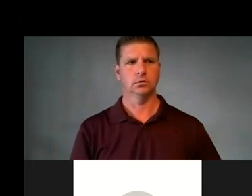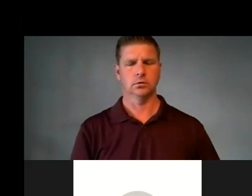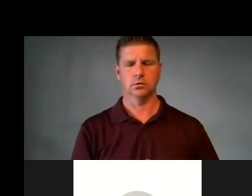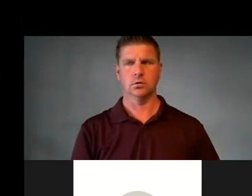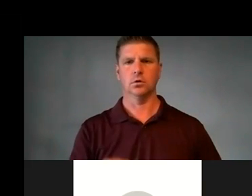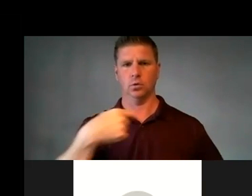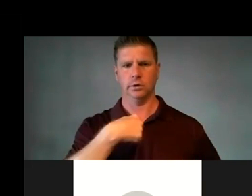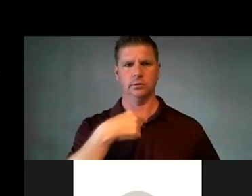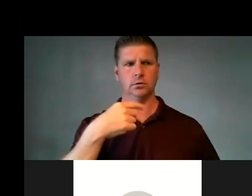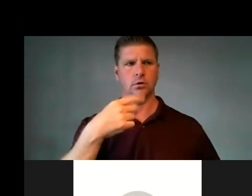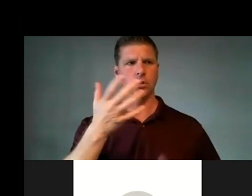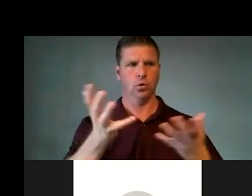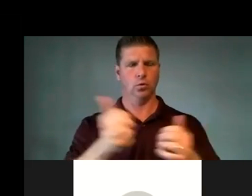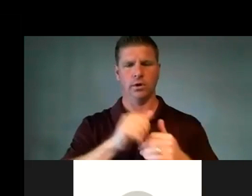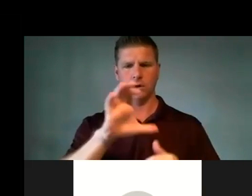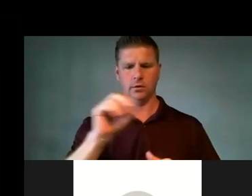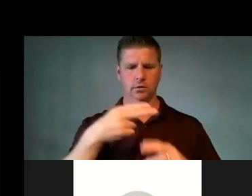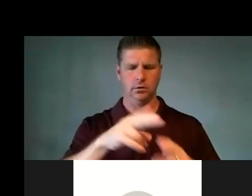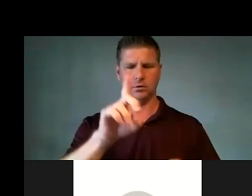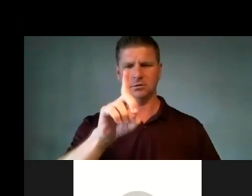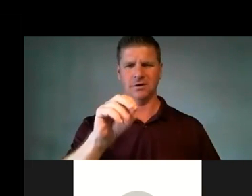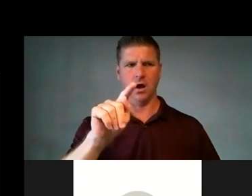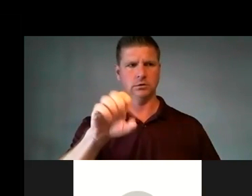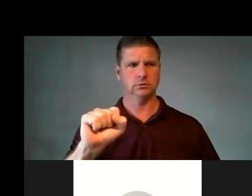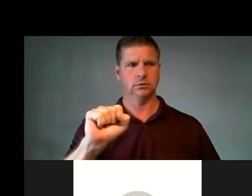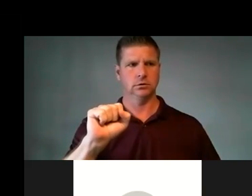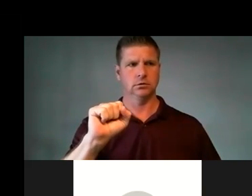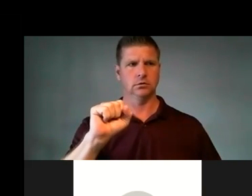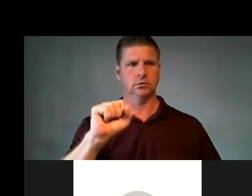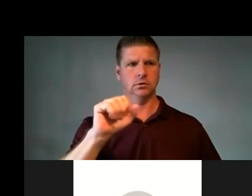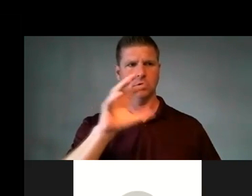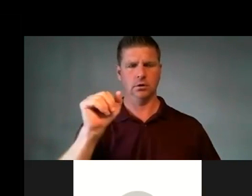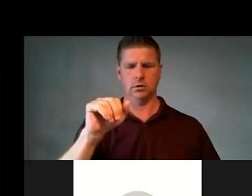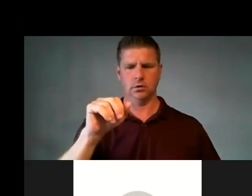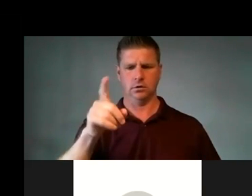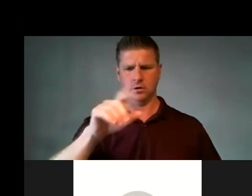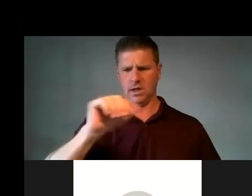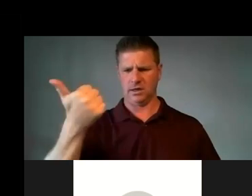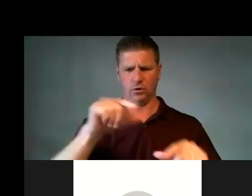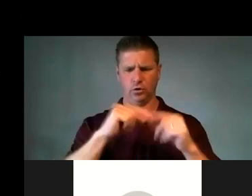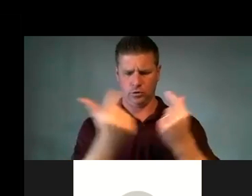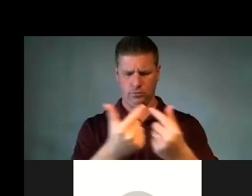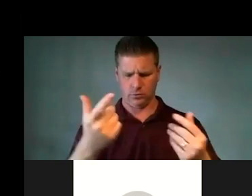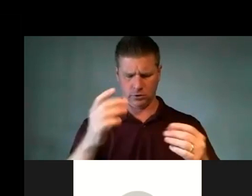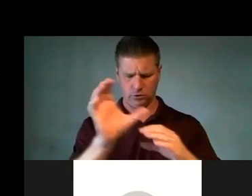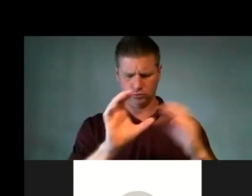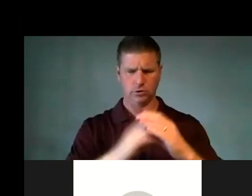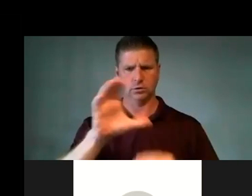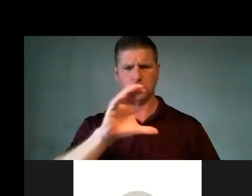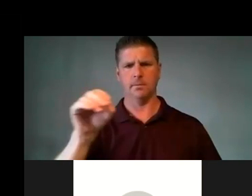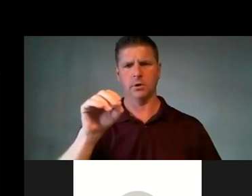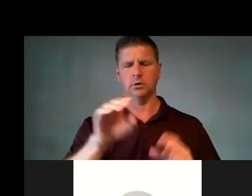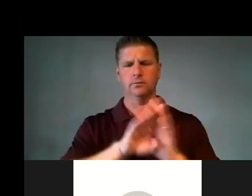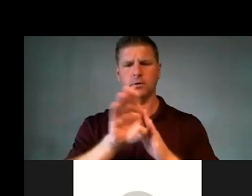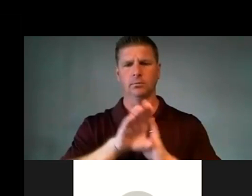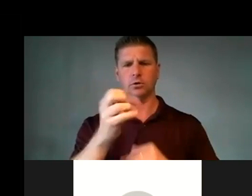So we've been working with a company called Dots and another group of another construction company to develop